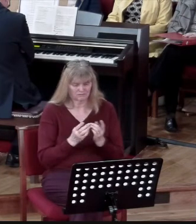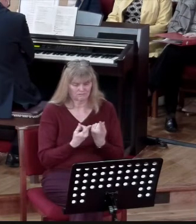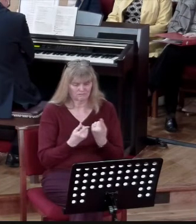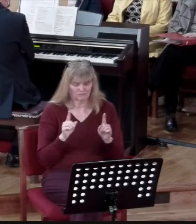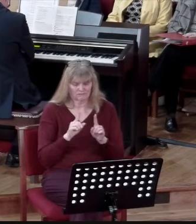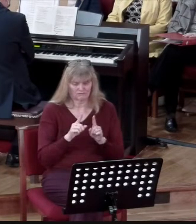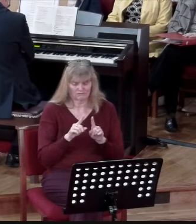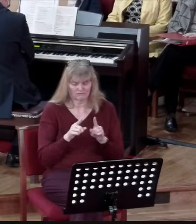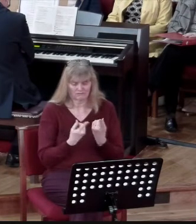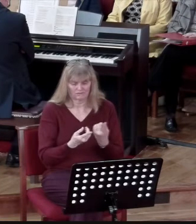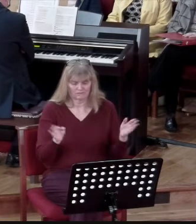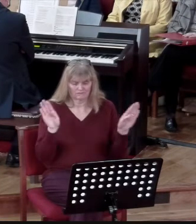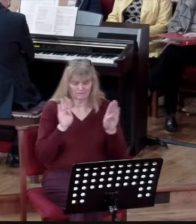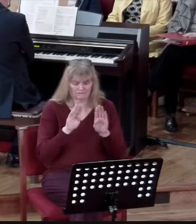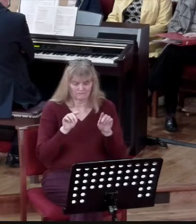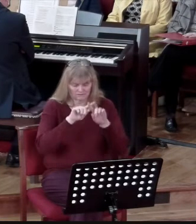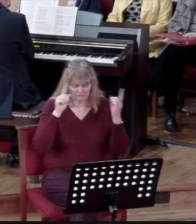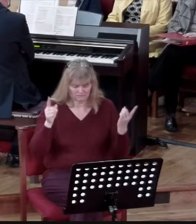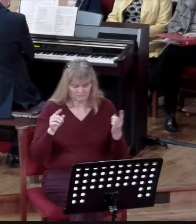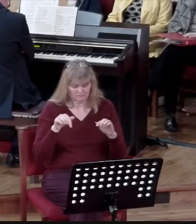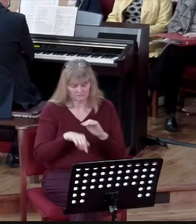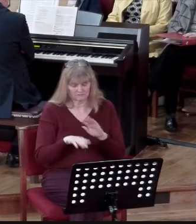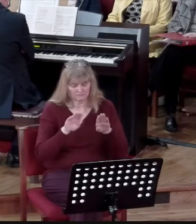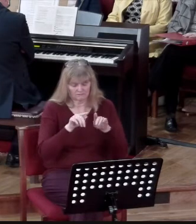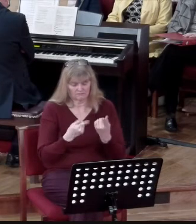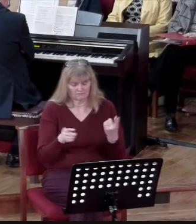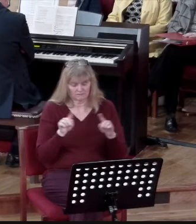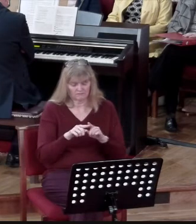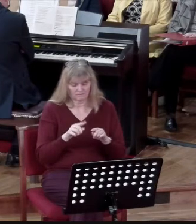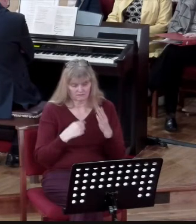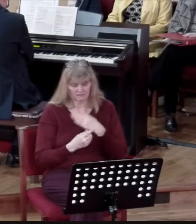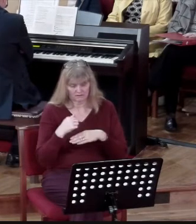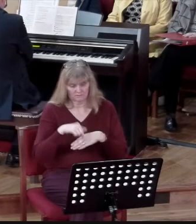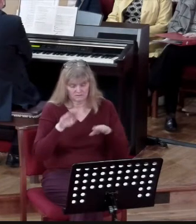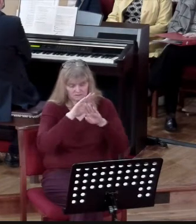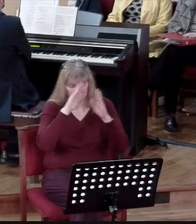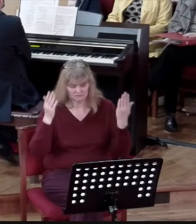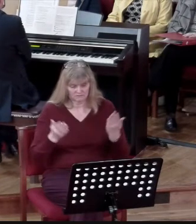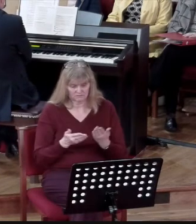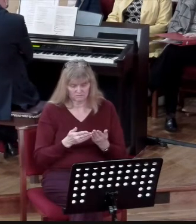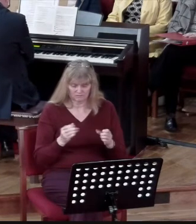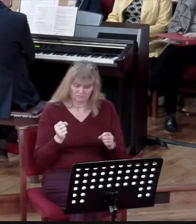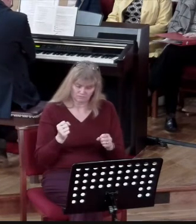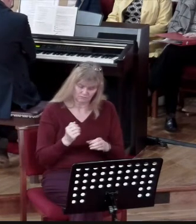I've forgotten just now, Lord, we pray for all the work of this congregation.